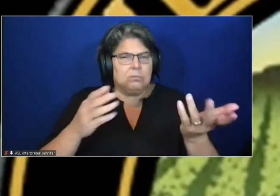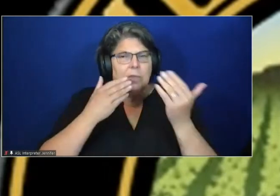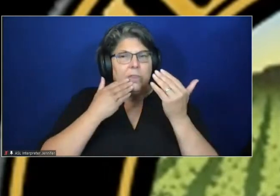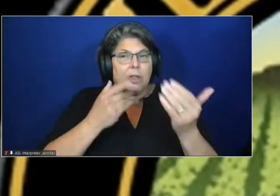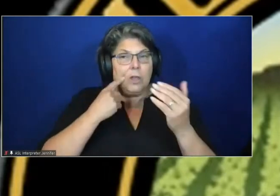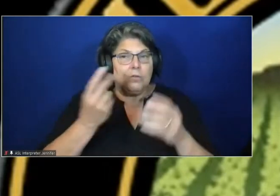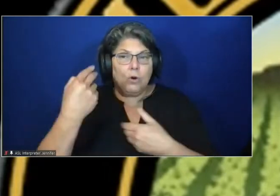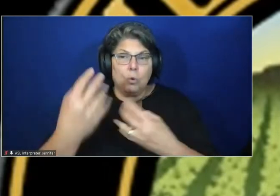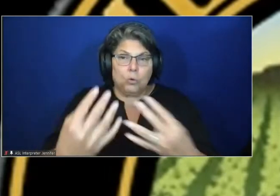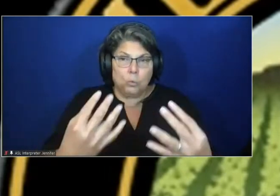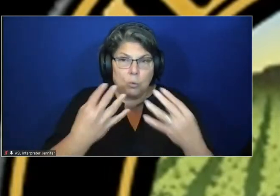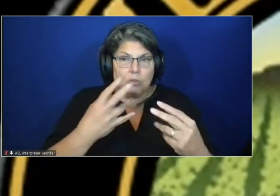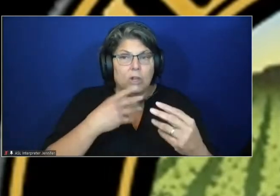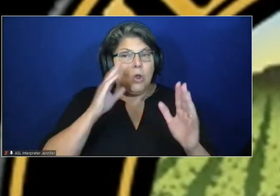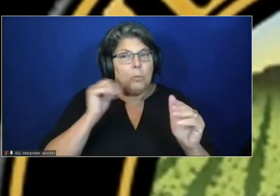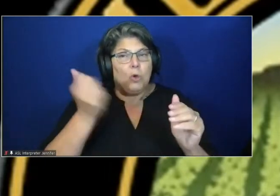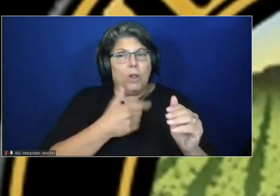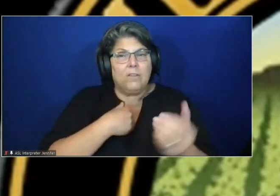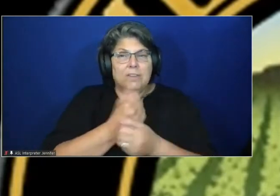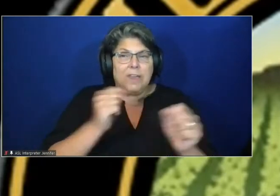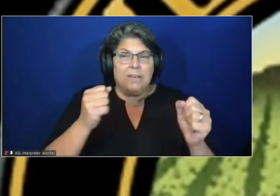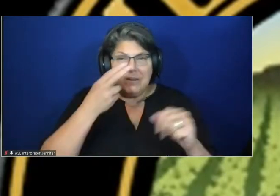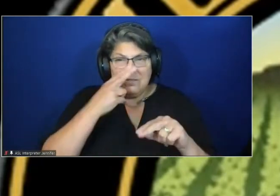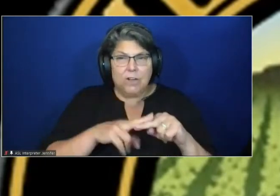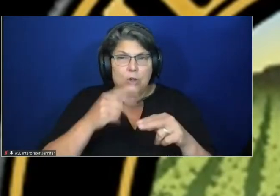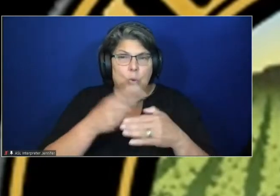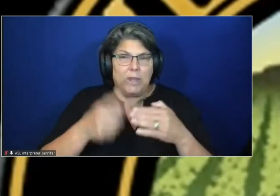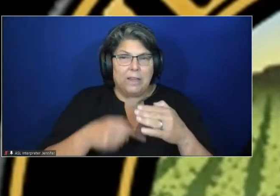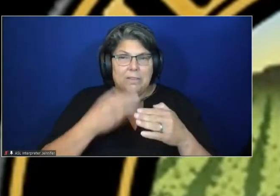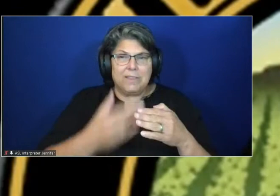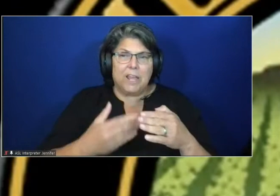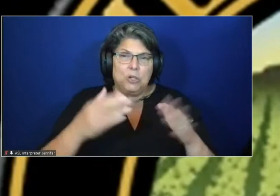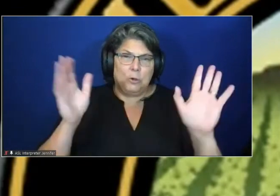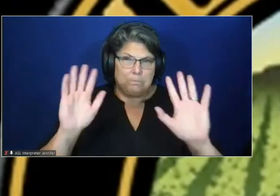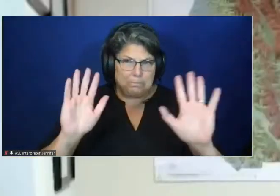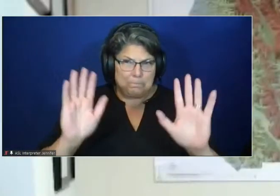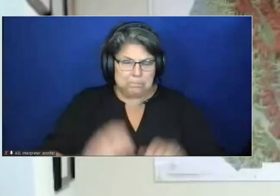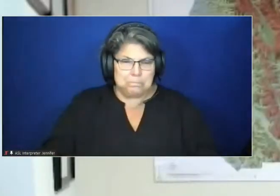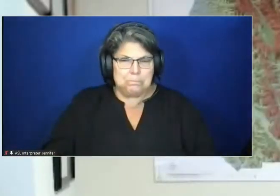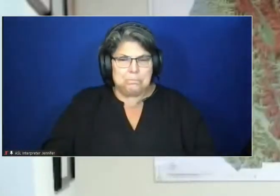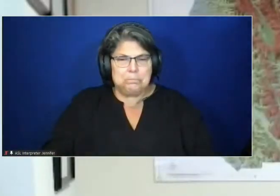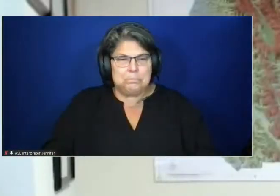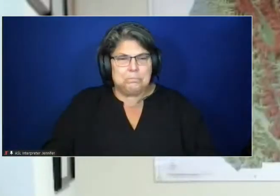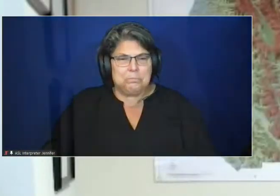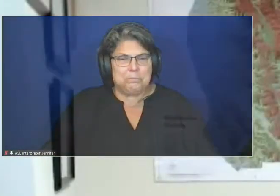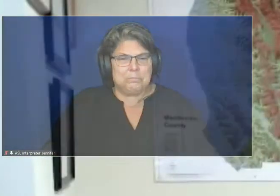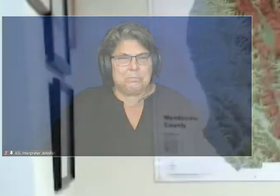us, and I hope everyone has a safe and fun weekend. Thank you. Thank you.